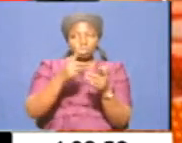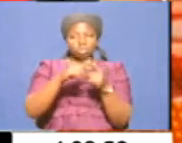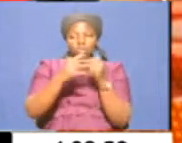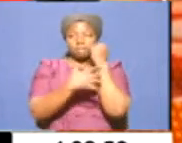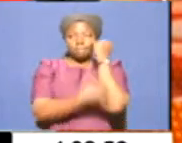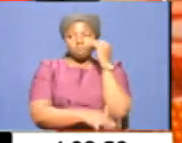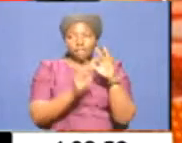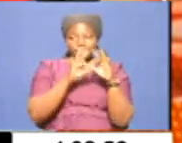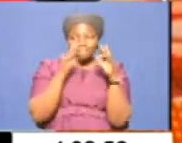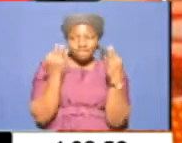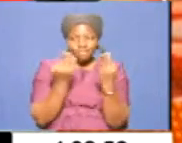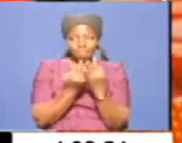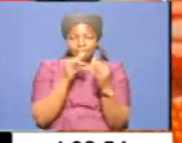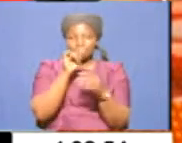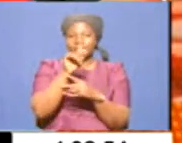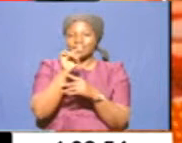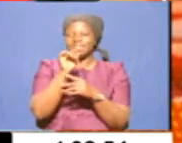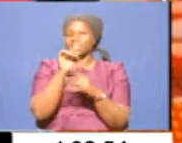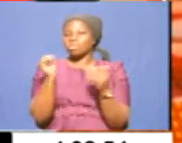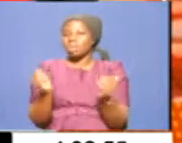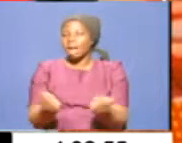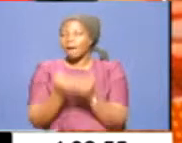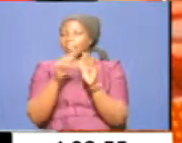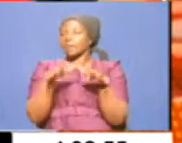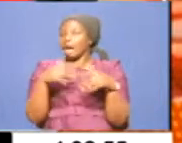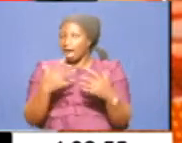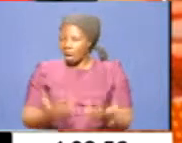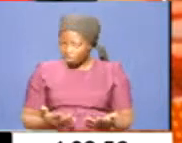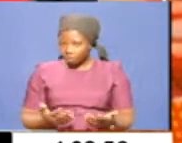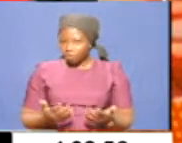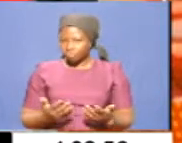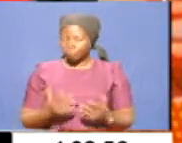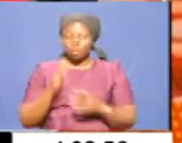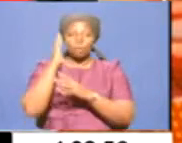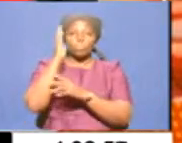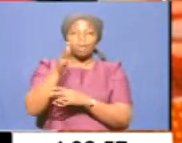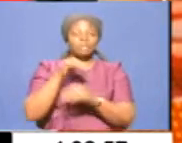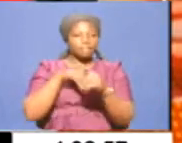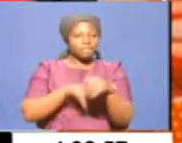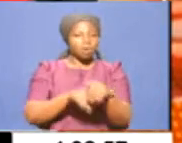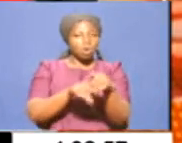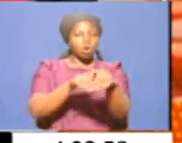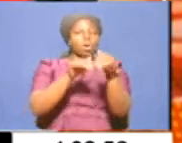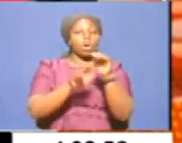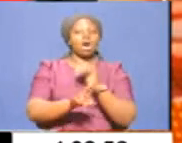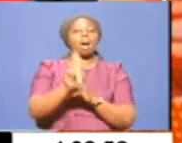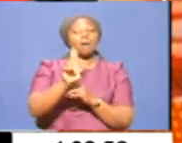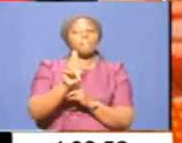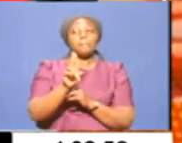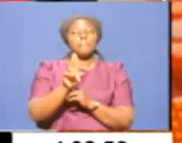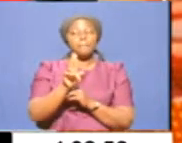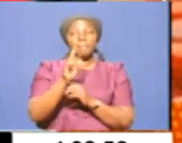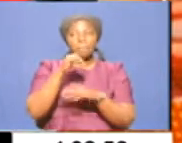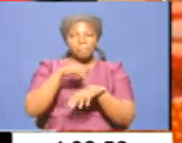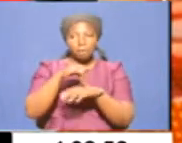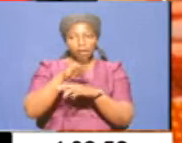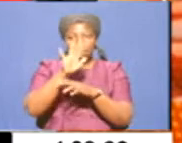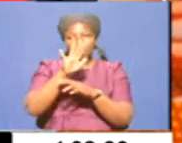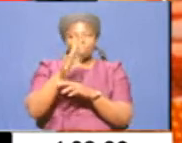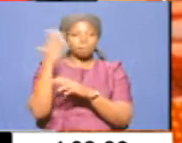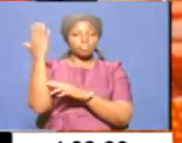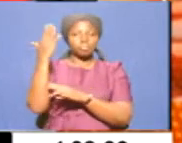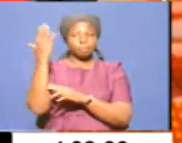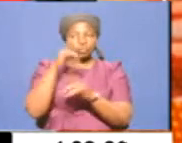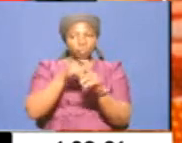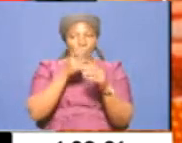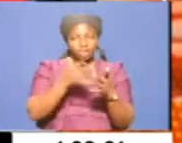families, how exactly he's actually going to do so. We will keep following his trails from here. We are told that